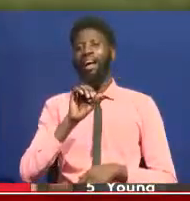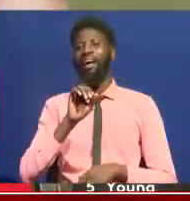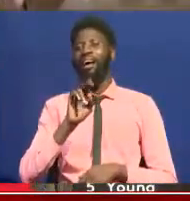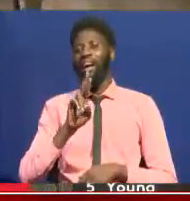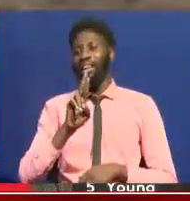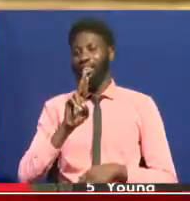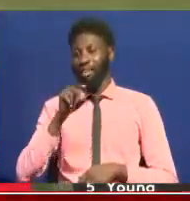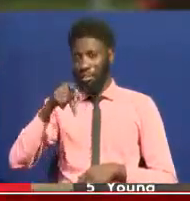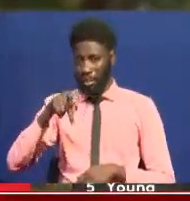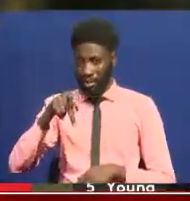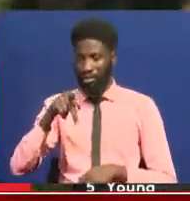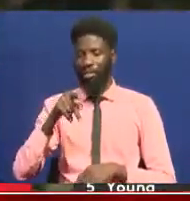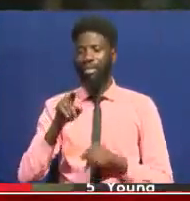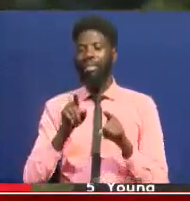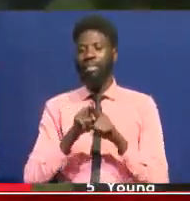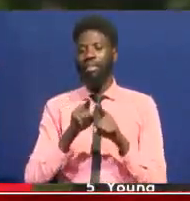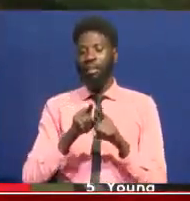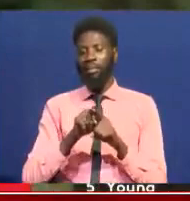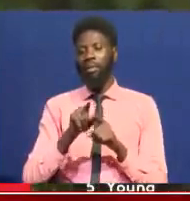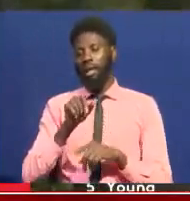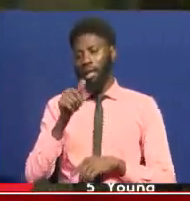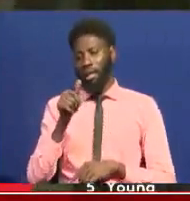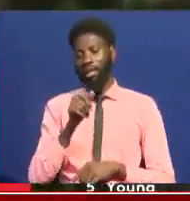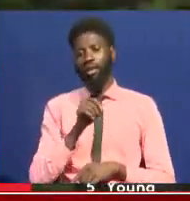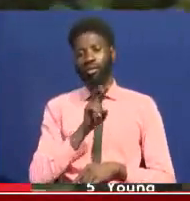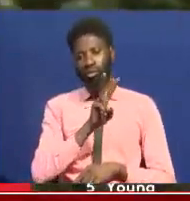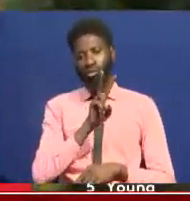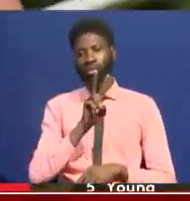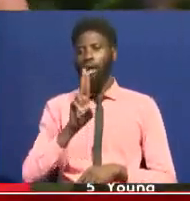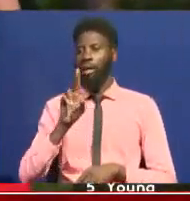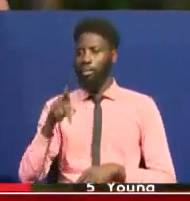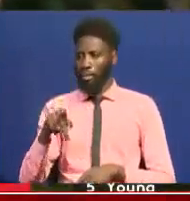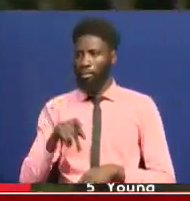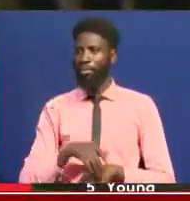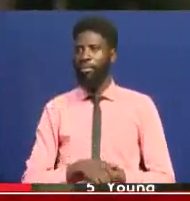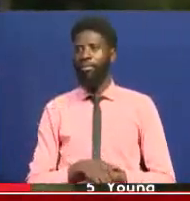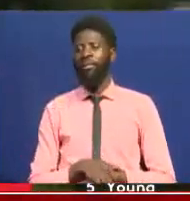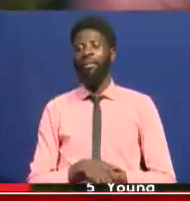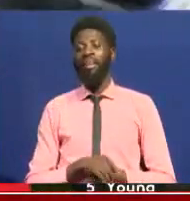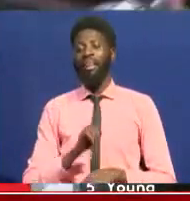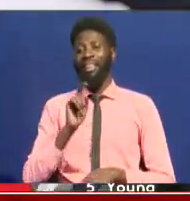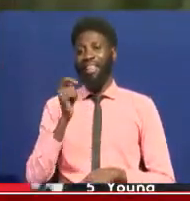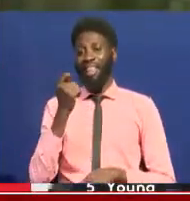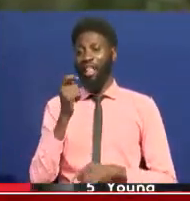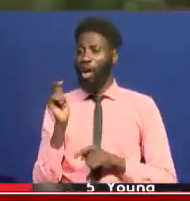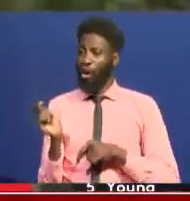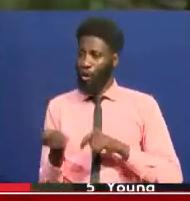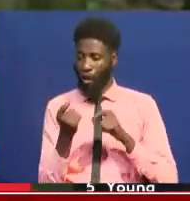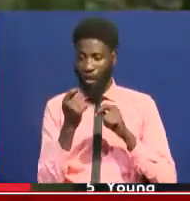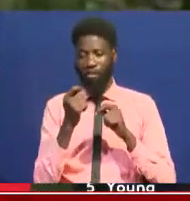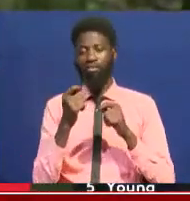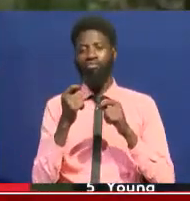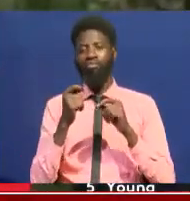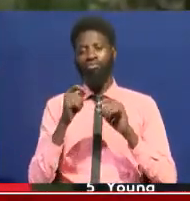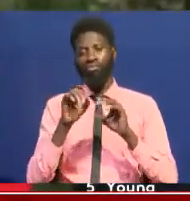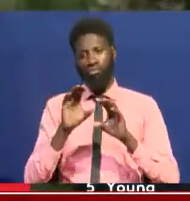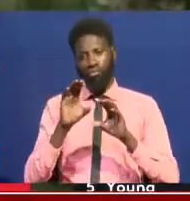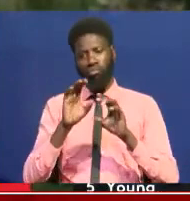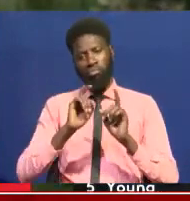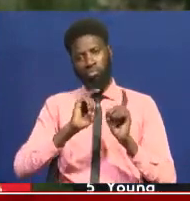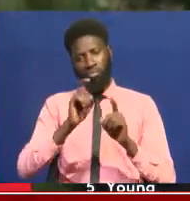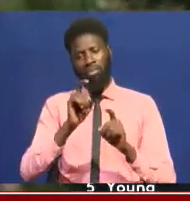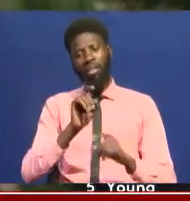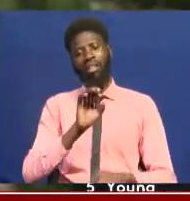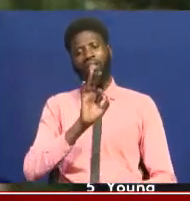Driel had a round of 2 under par 69 to stay joint top. The Kenya Open Golf Championship has a prize fund of 366.5